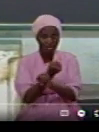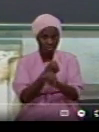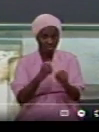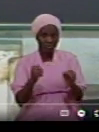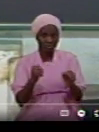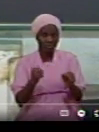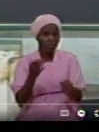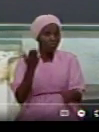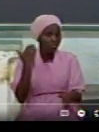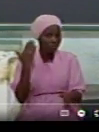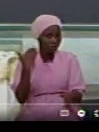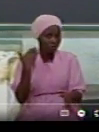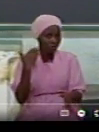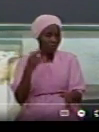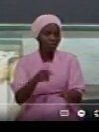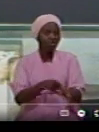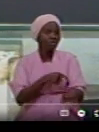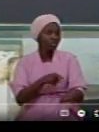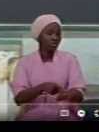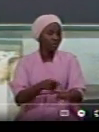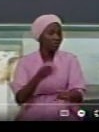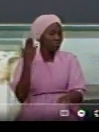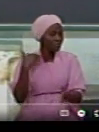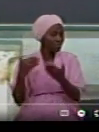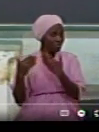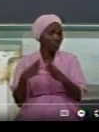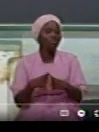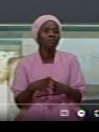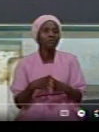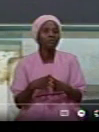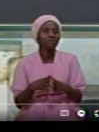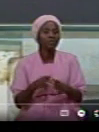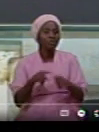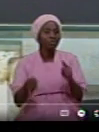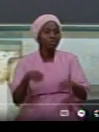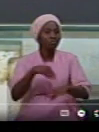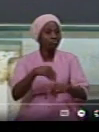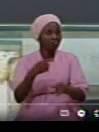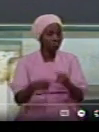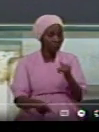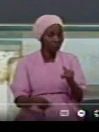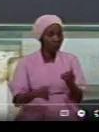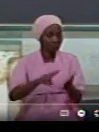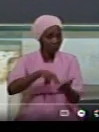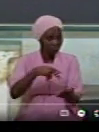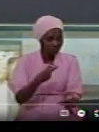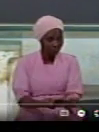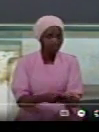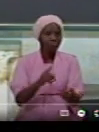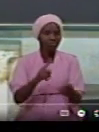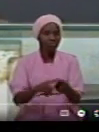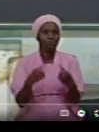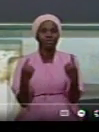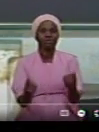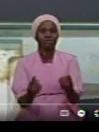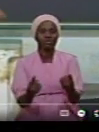long ago, but eventually they fell into sin. And maybe